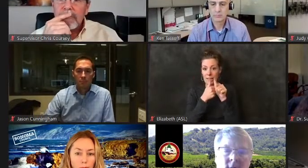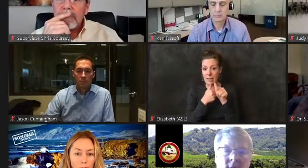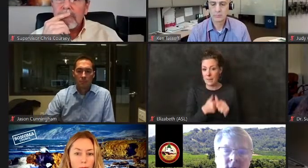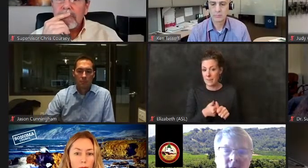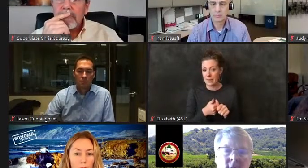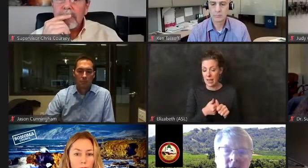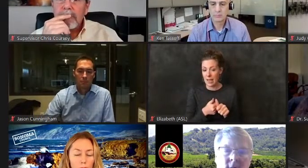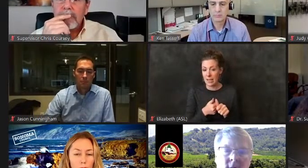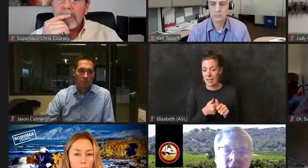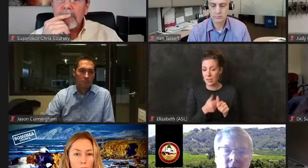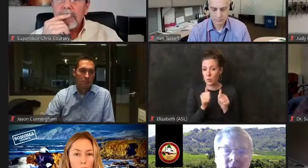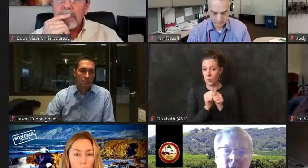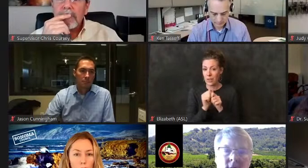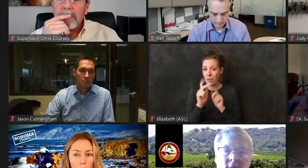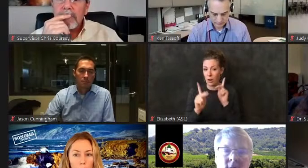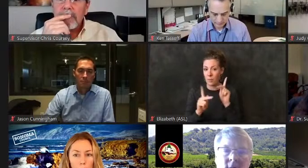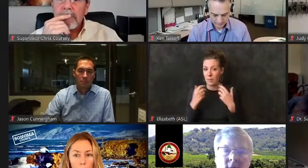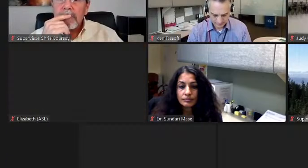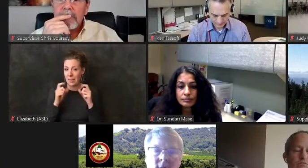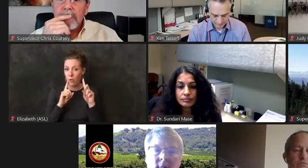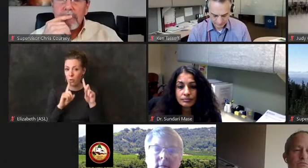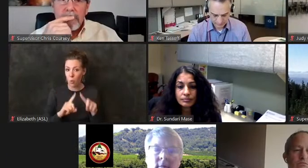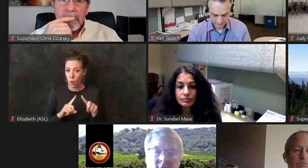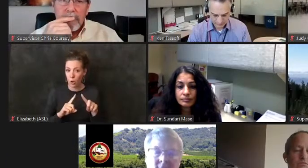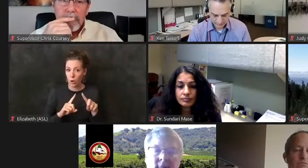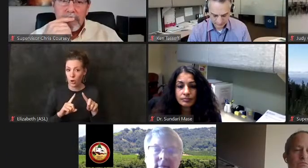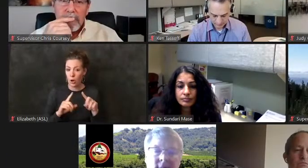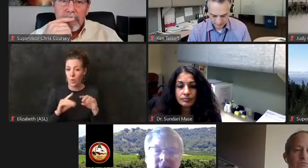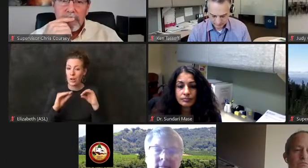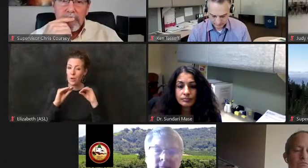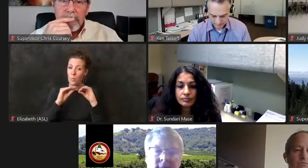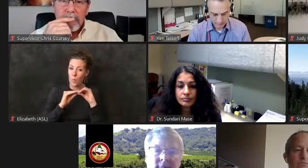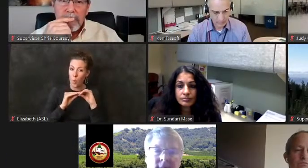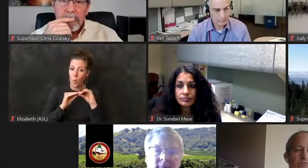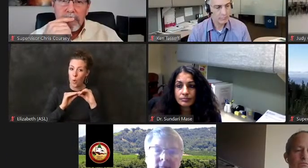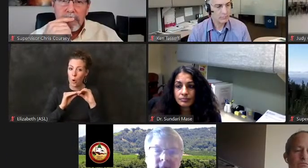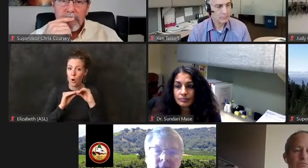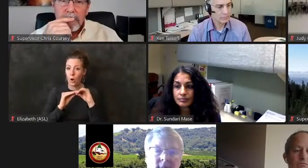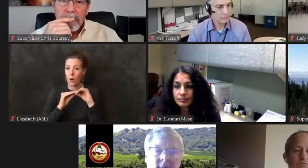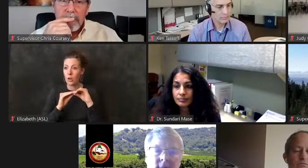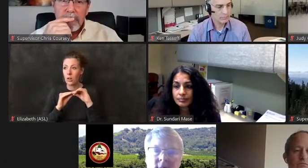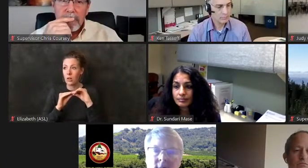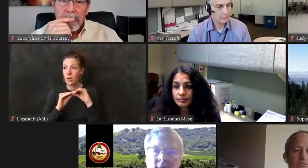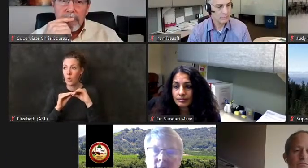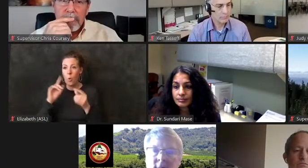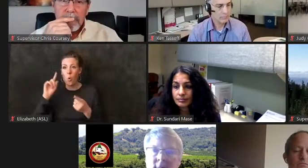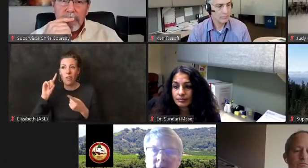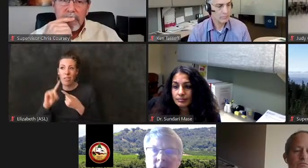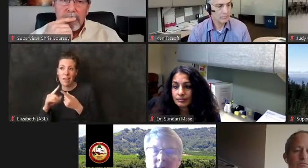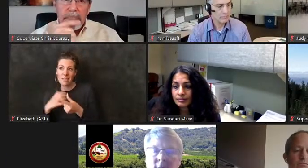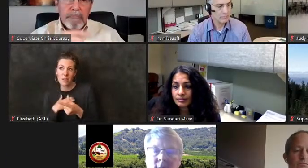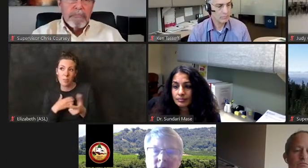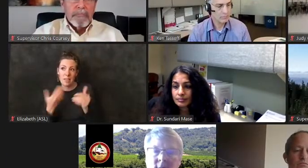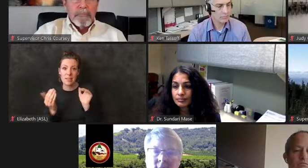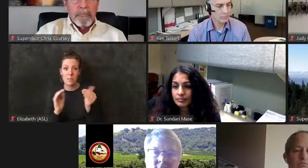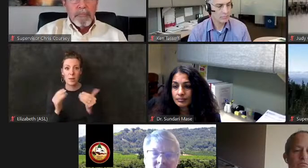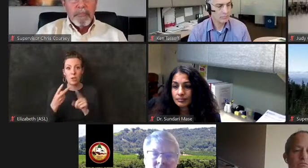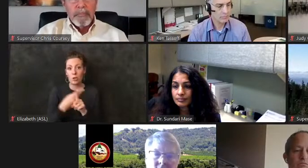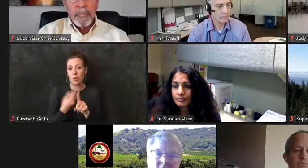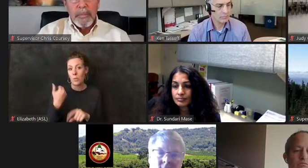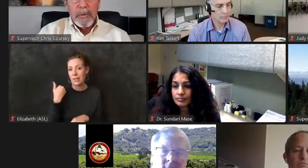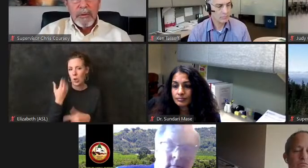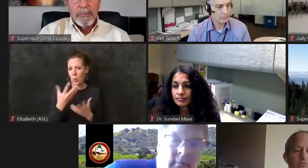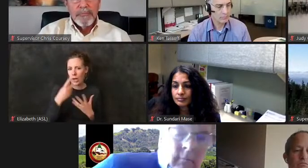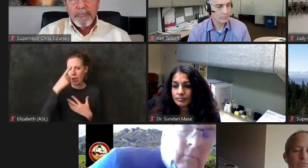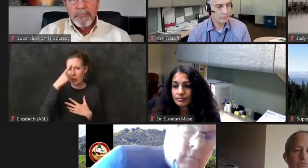health order. Are we getting more or fewer complaints now compared to, say, a month ago or 2 months ago before the